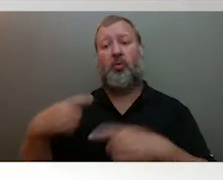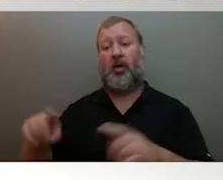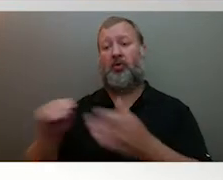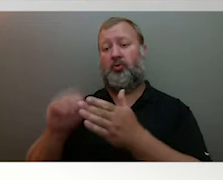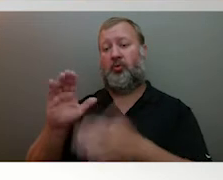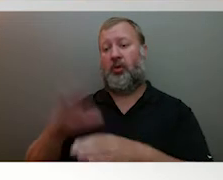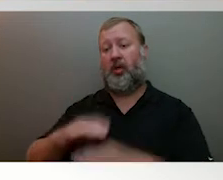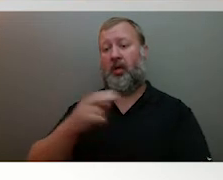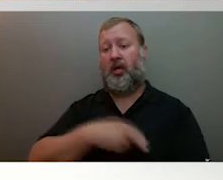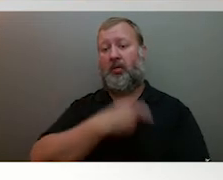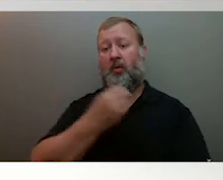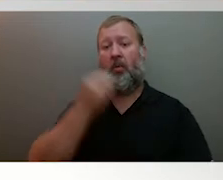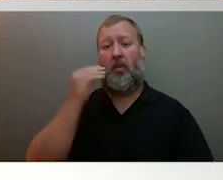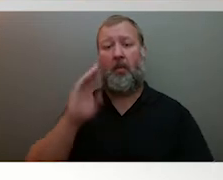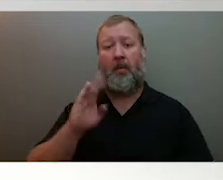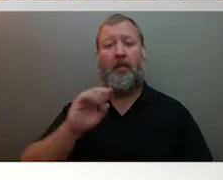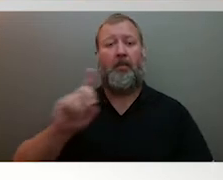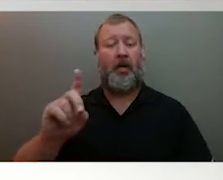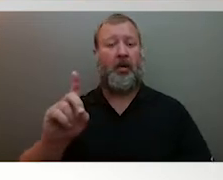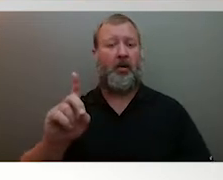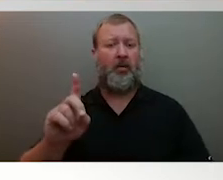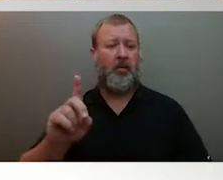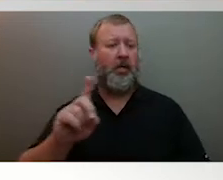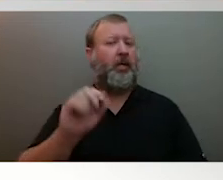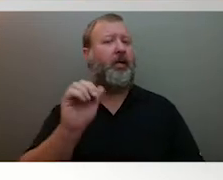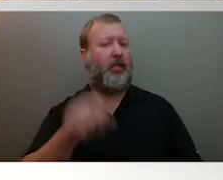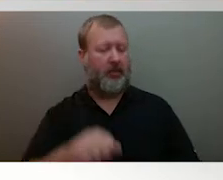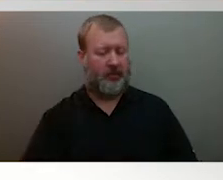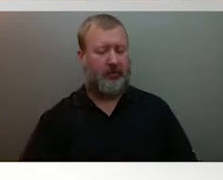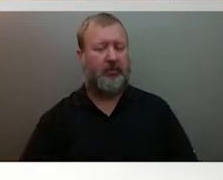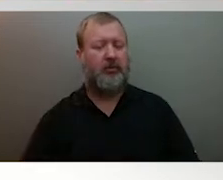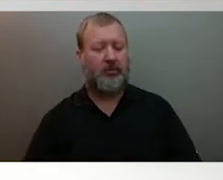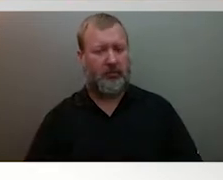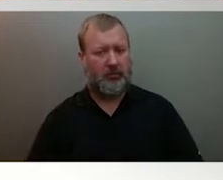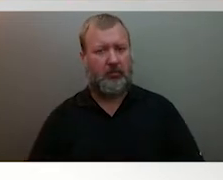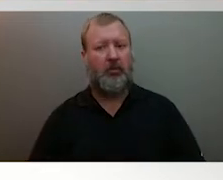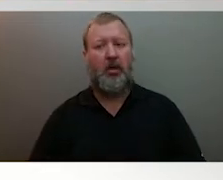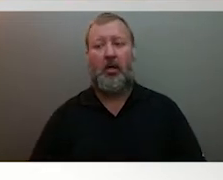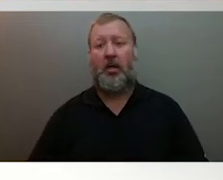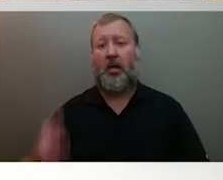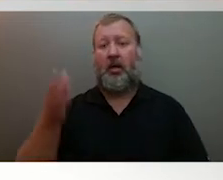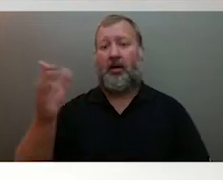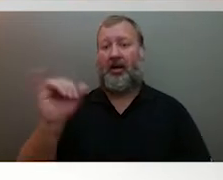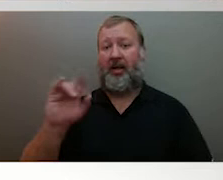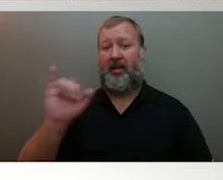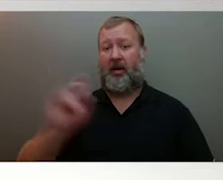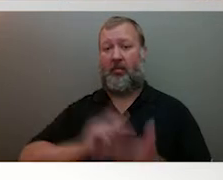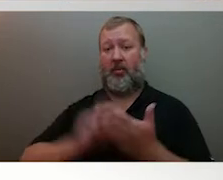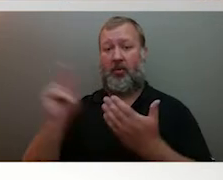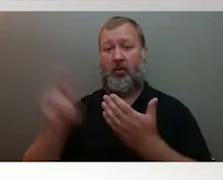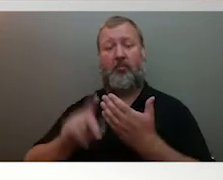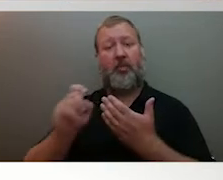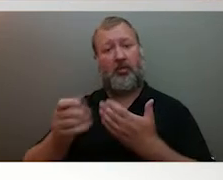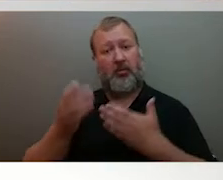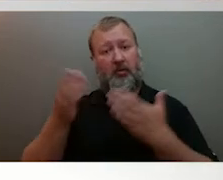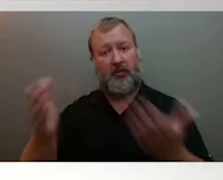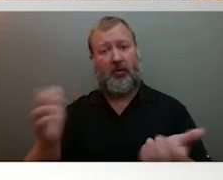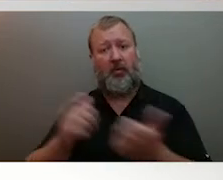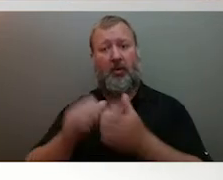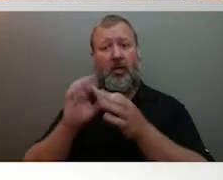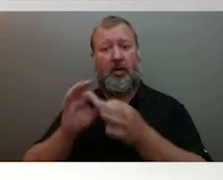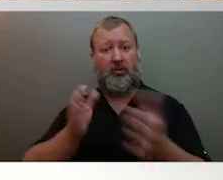is on hospital homebound? Yes, a student who is served in the hospital homebound program must be provided with